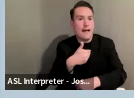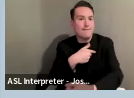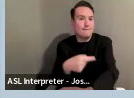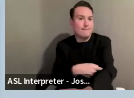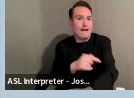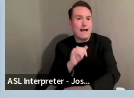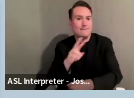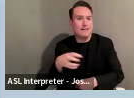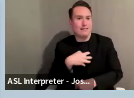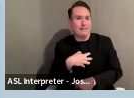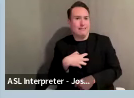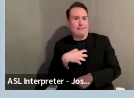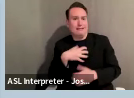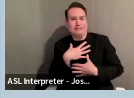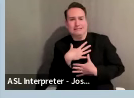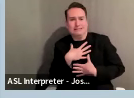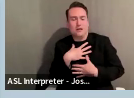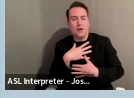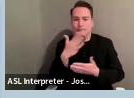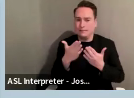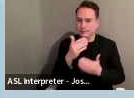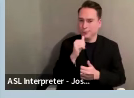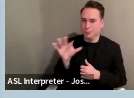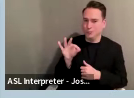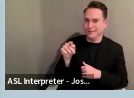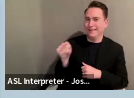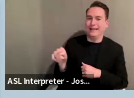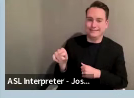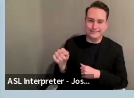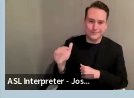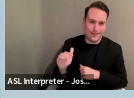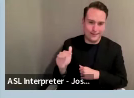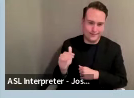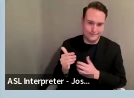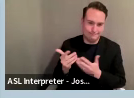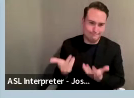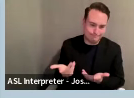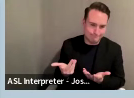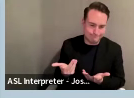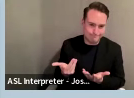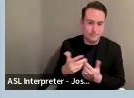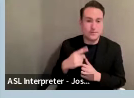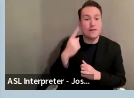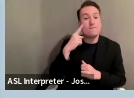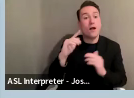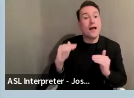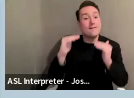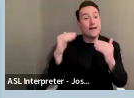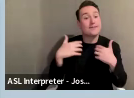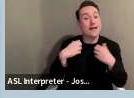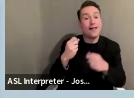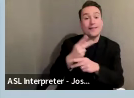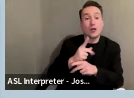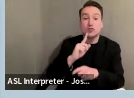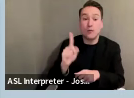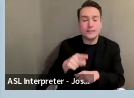gets queasy, that's probably not a good choice for your advanced healthcare directive. For the advanced healthcare directive, you want someone who can be fine